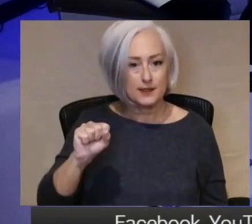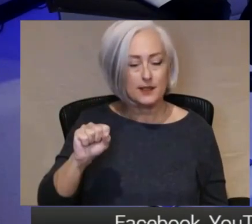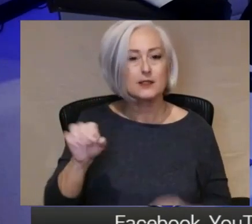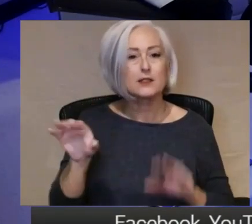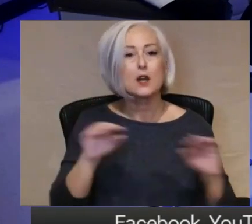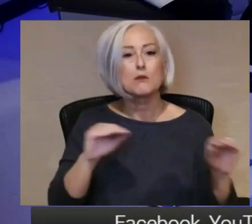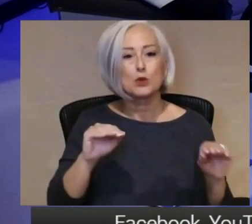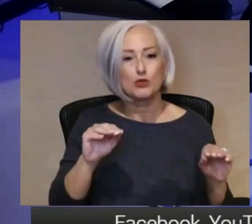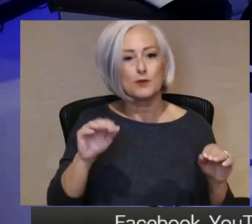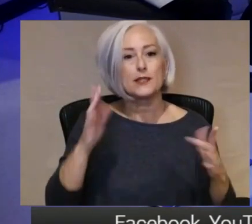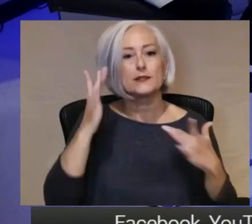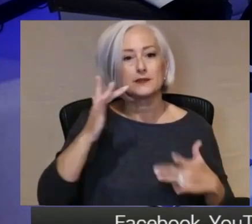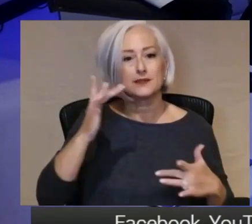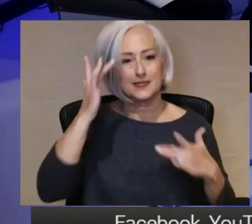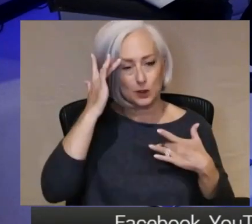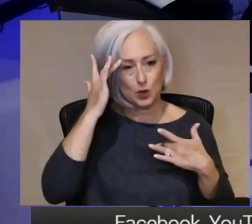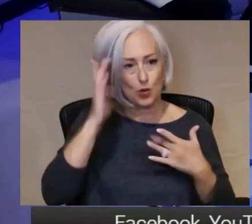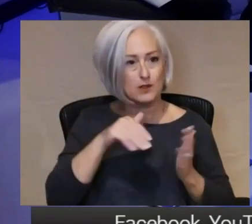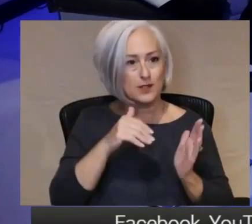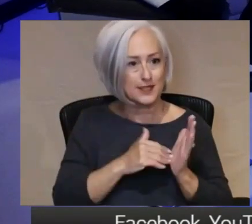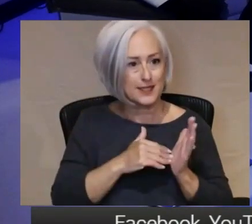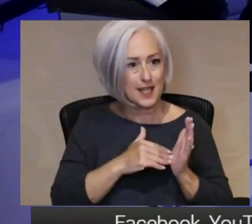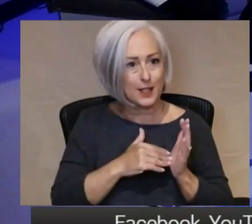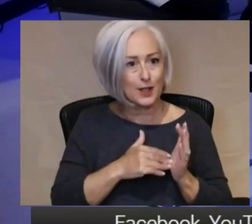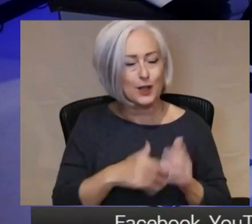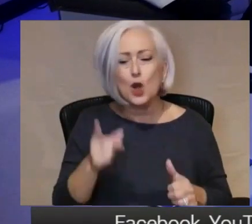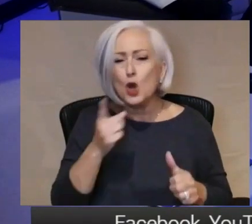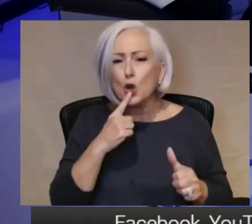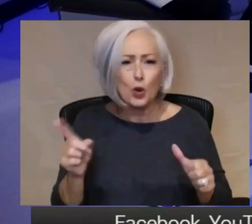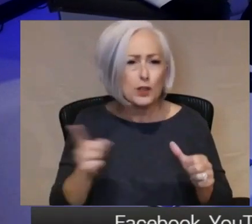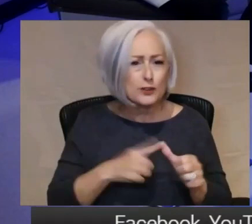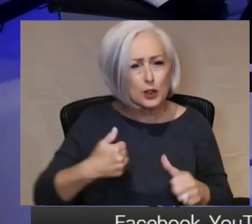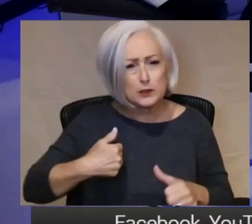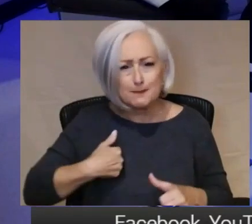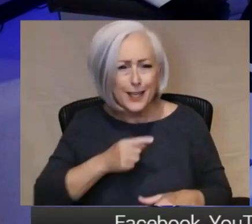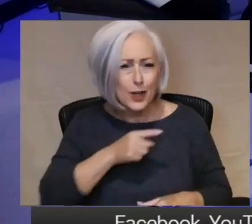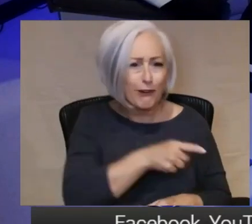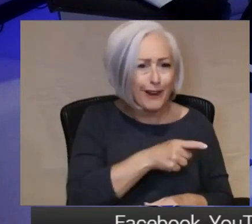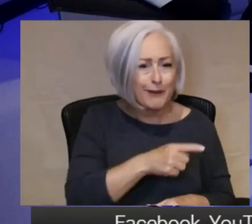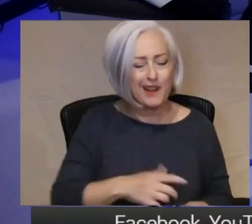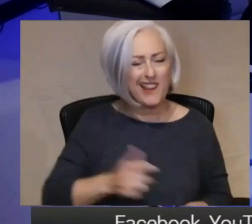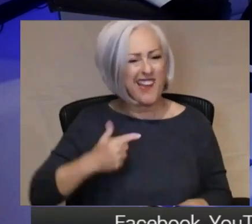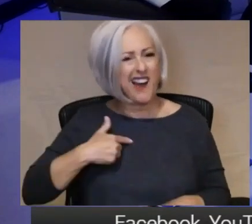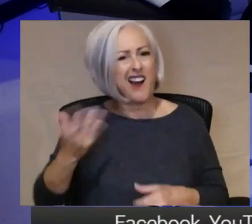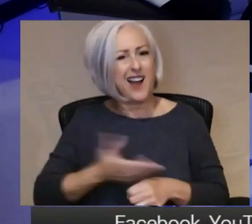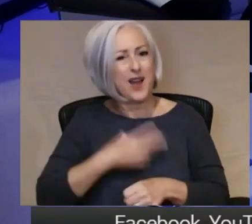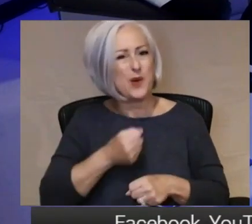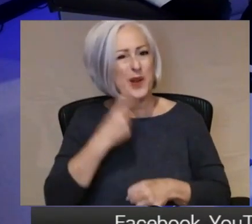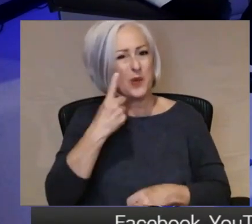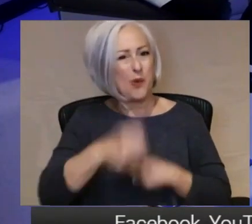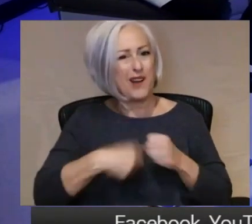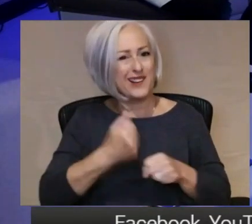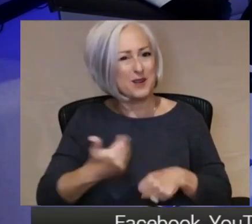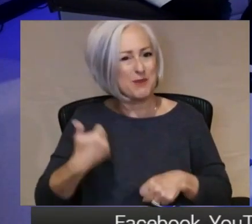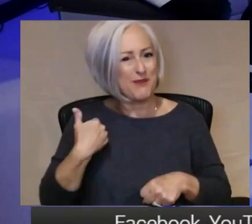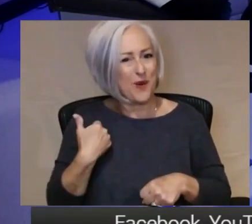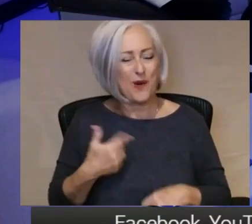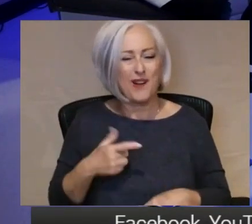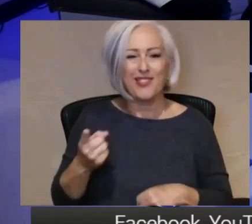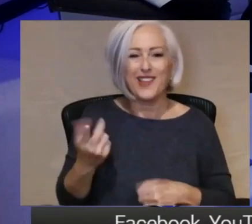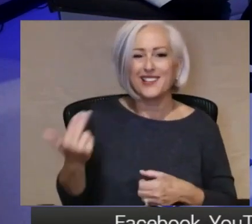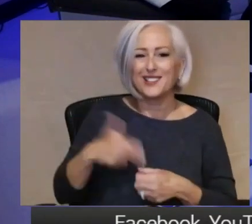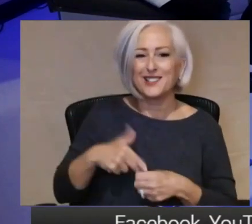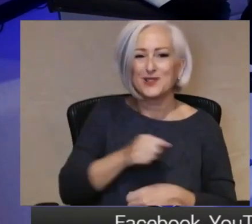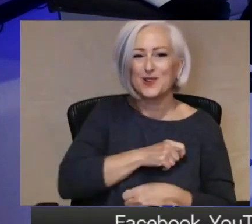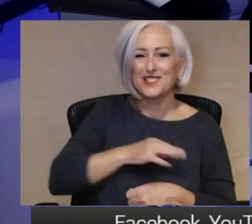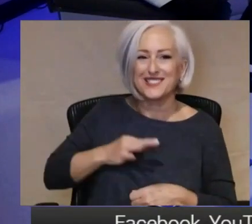were comparing notes about who came first. I beat him by a year. He got on staff because my training program was just a little longer. So he's actually been on staff a year longer